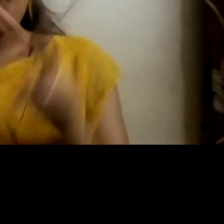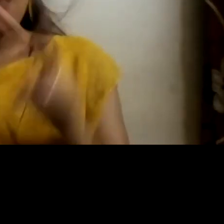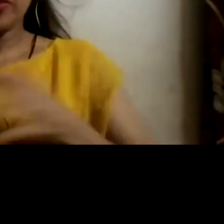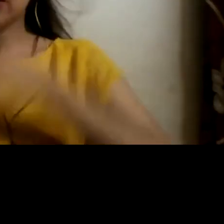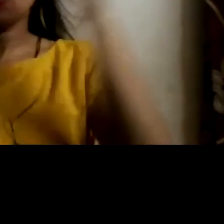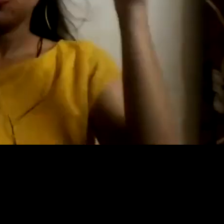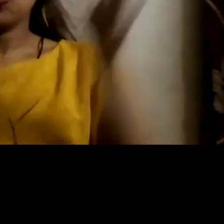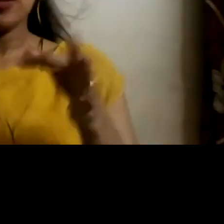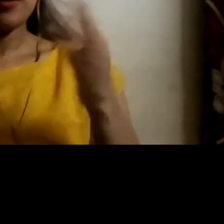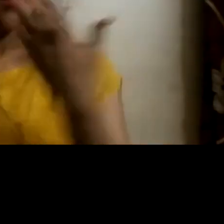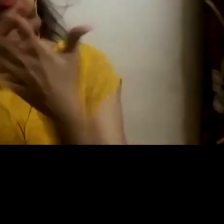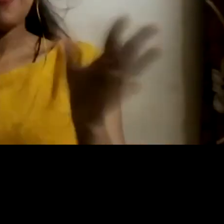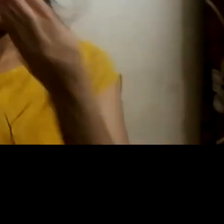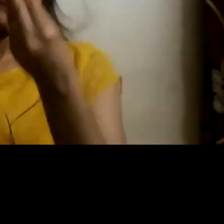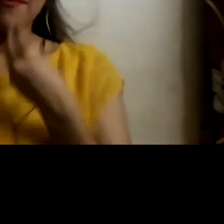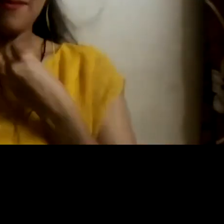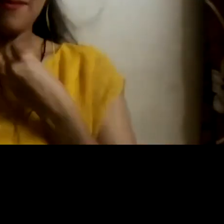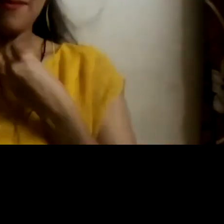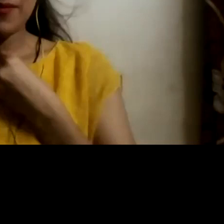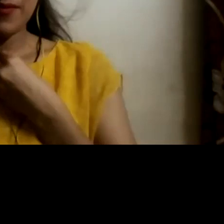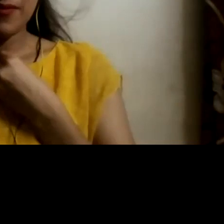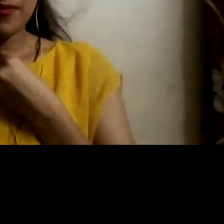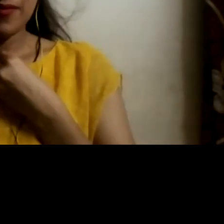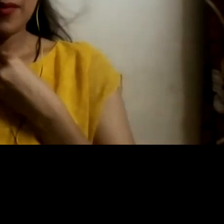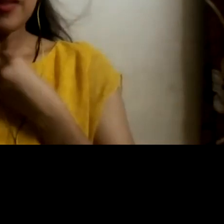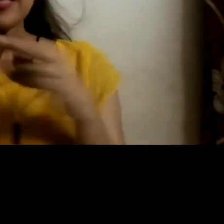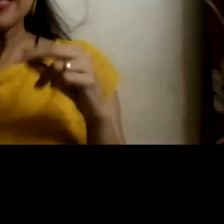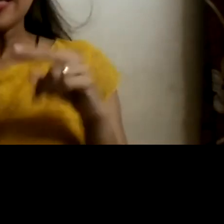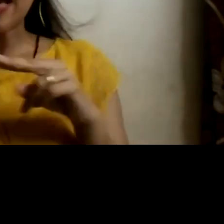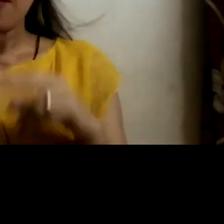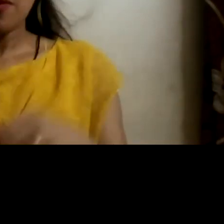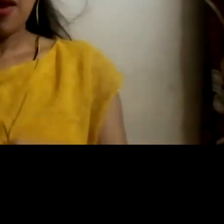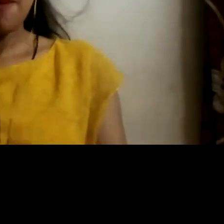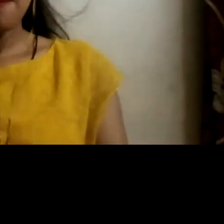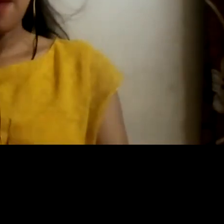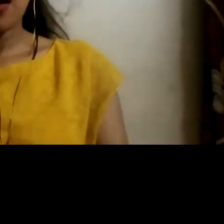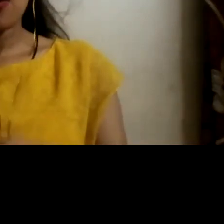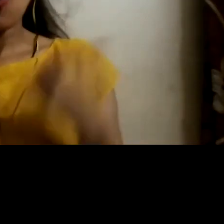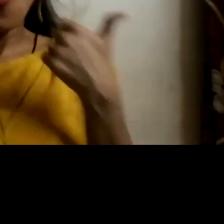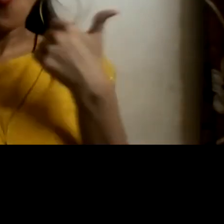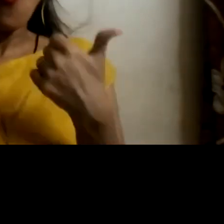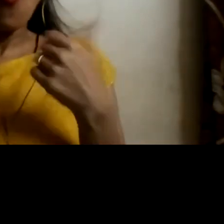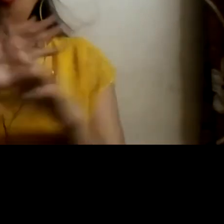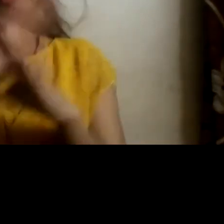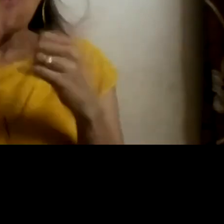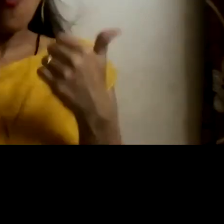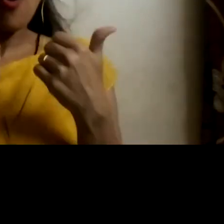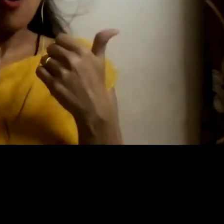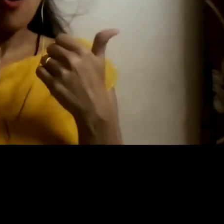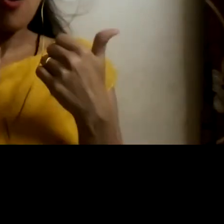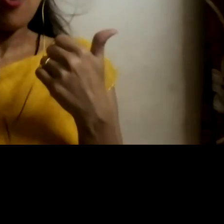justice will never come if by consciousness you are settled in